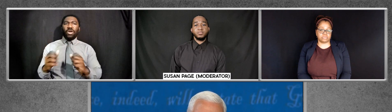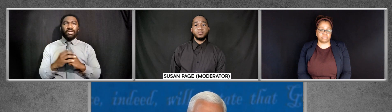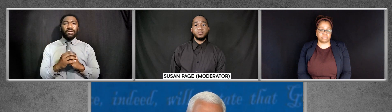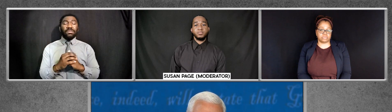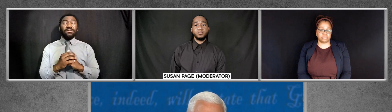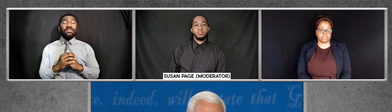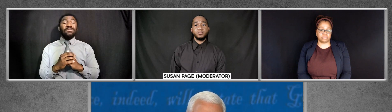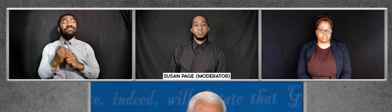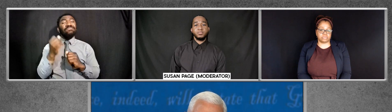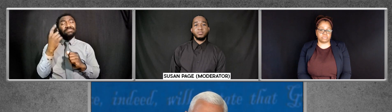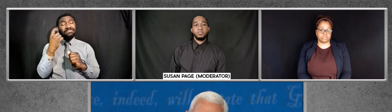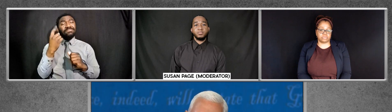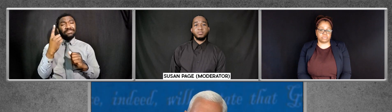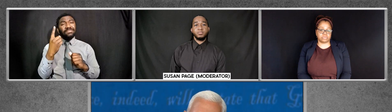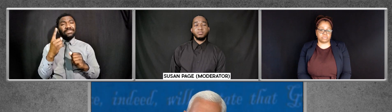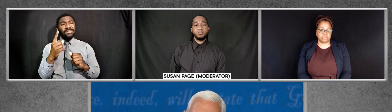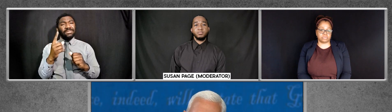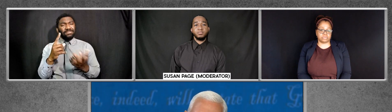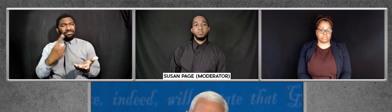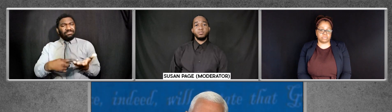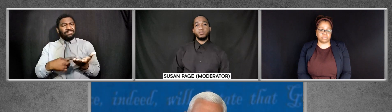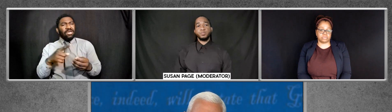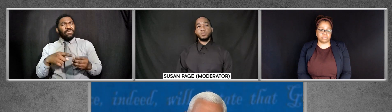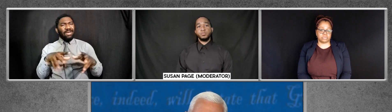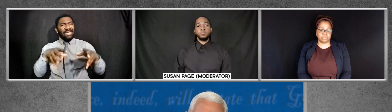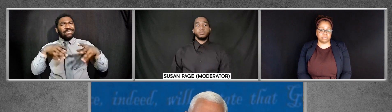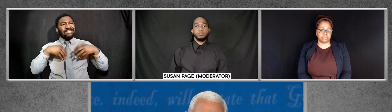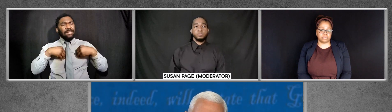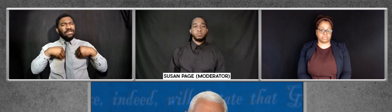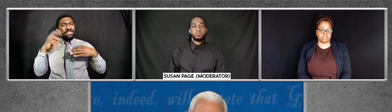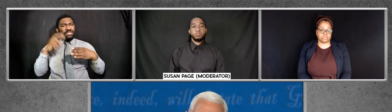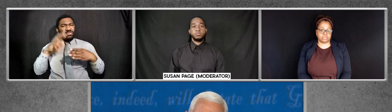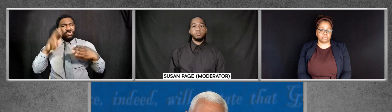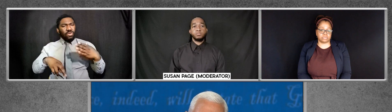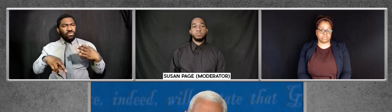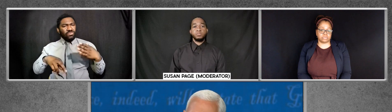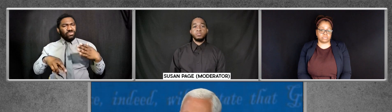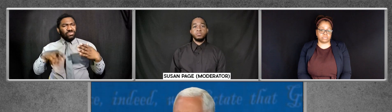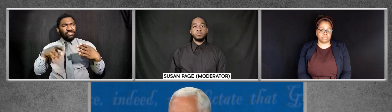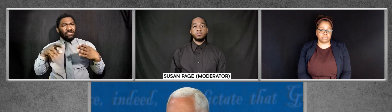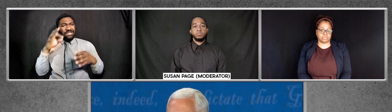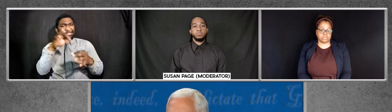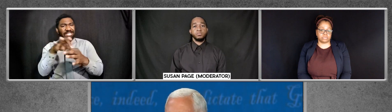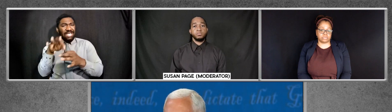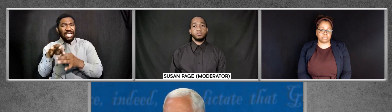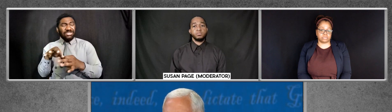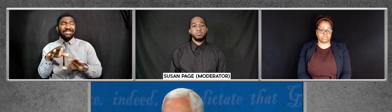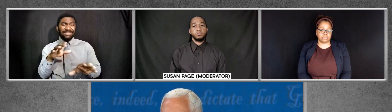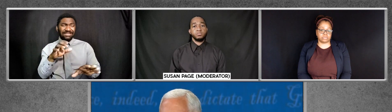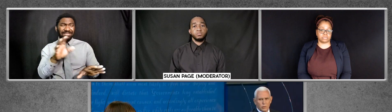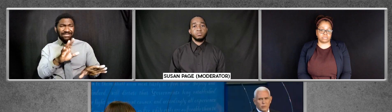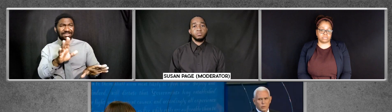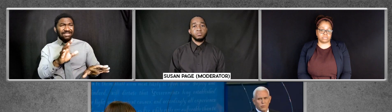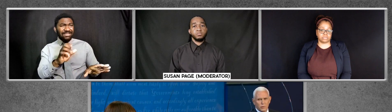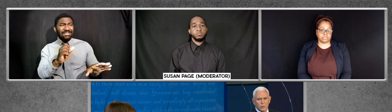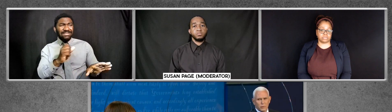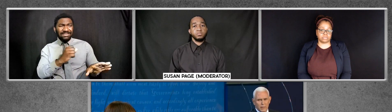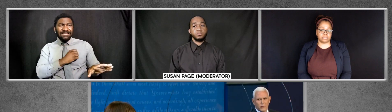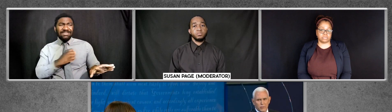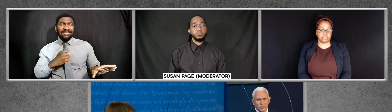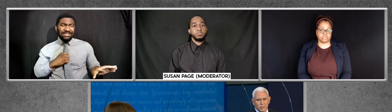election, I must tell you, Senator, your party has spent the last 3.5 years trying to overturn